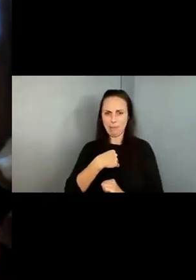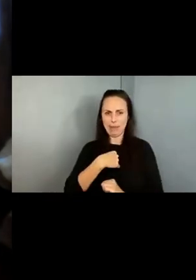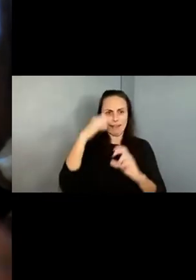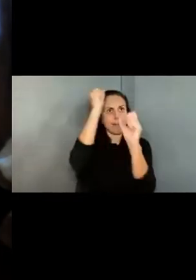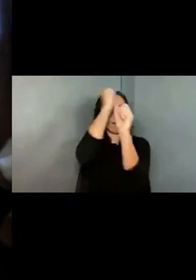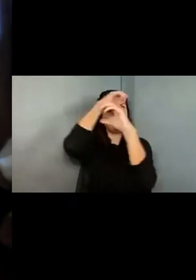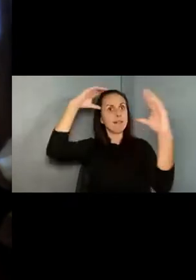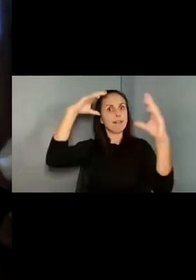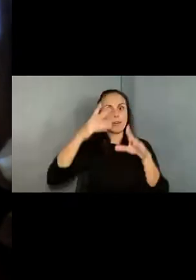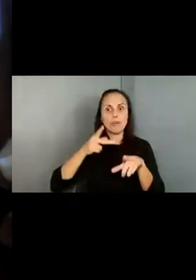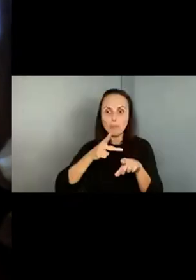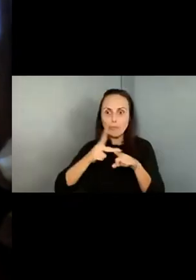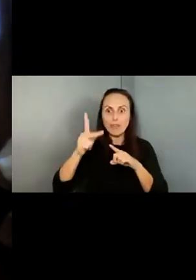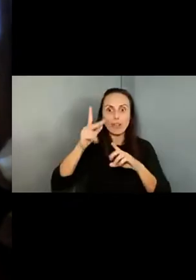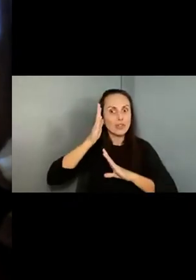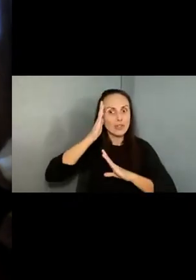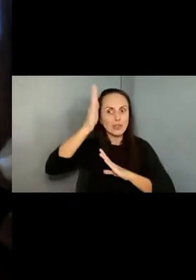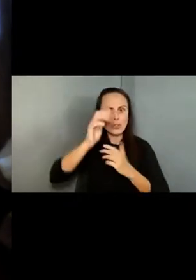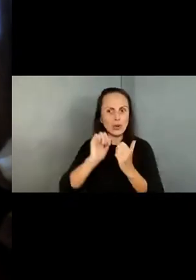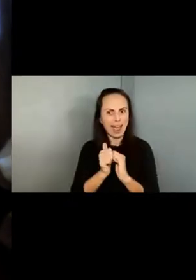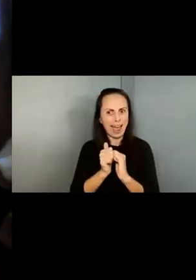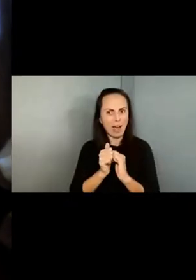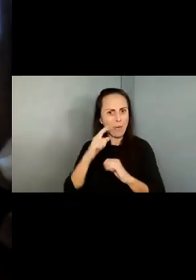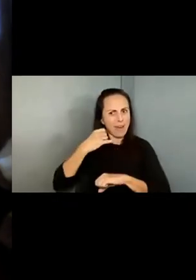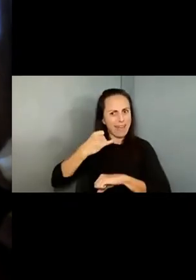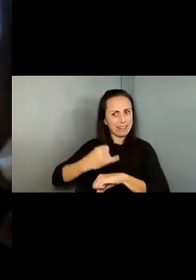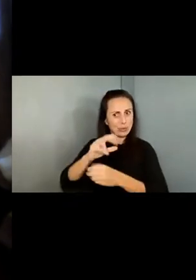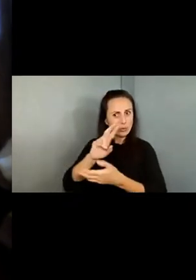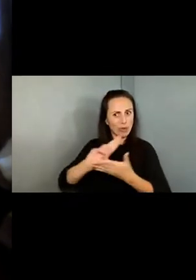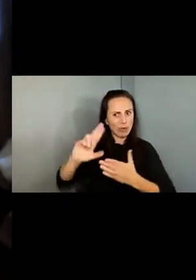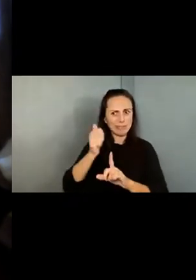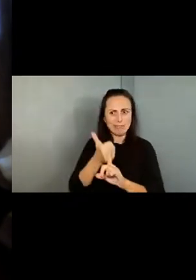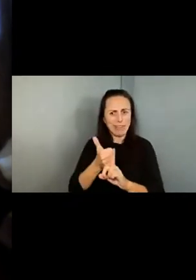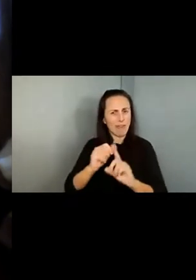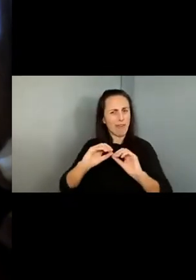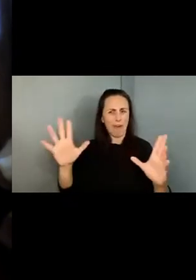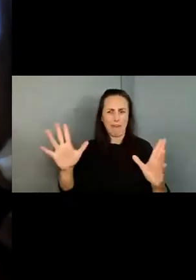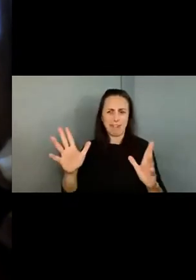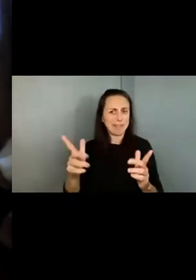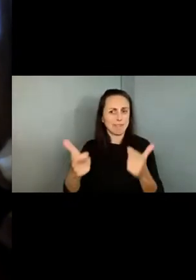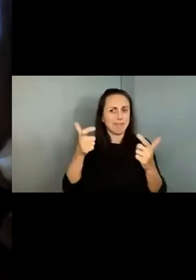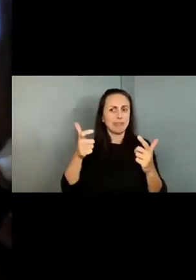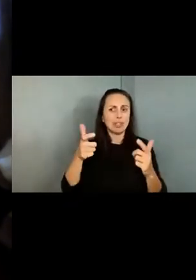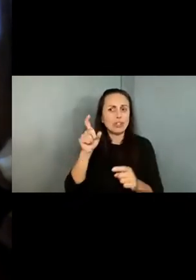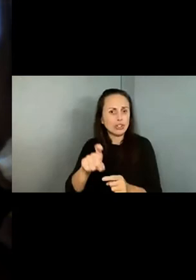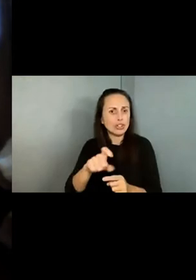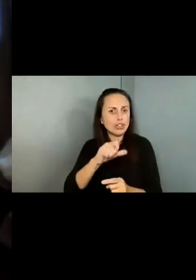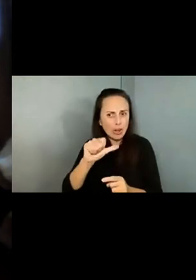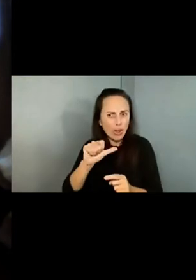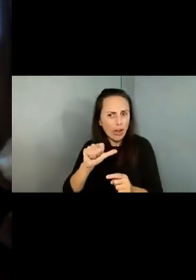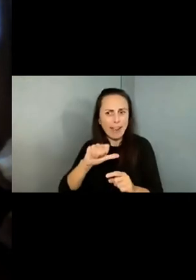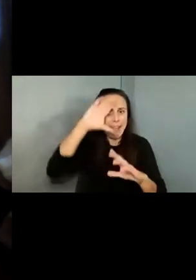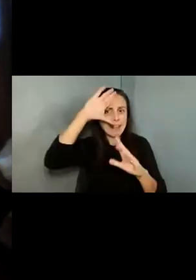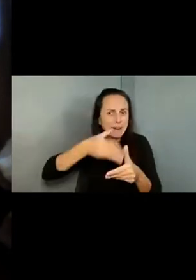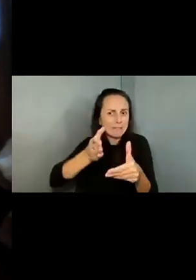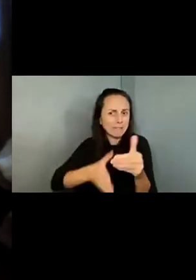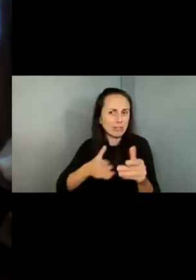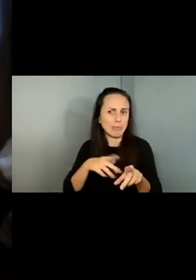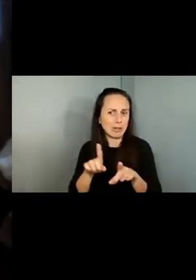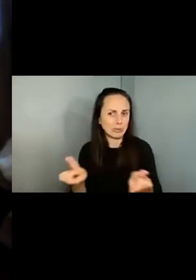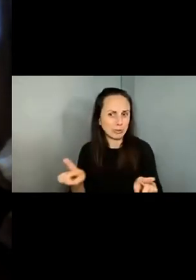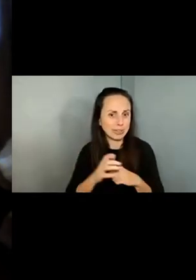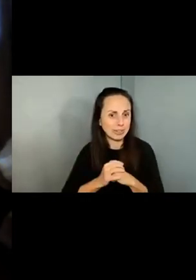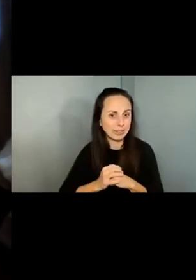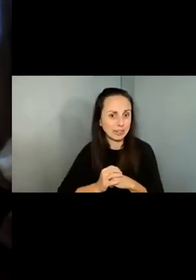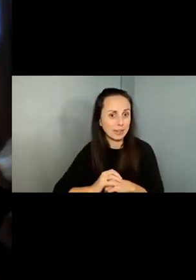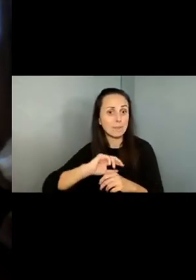imagine a professional future when the institution has made it abundantly clear that I shouldn't even expect to finish my degree? Graduate